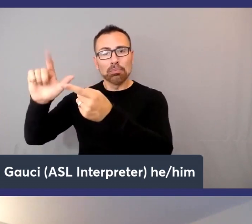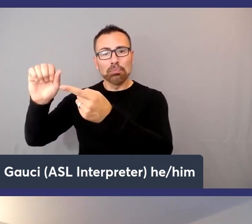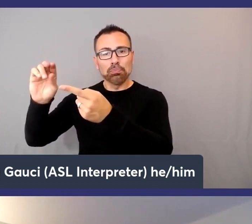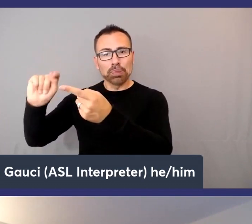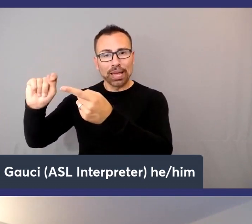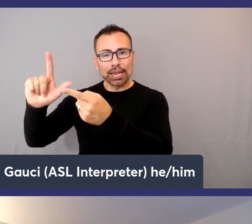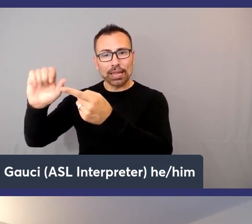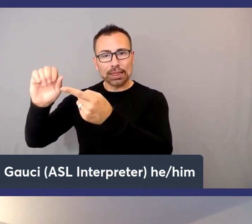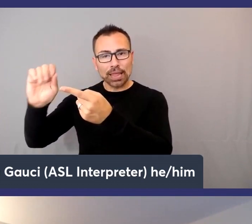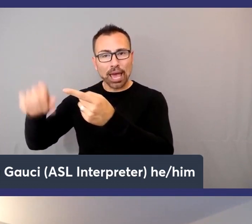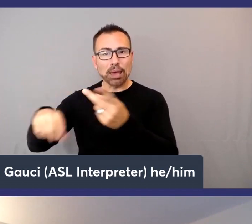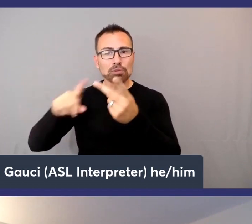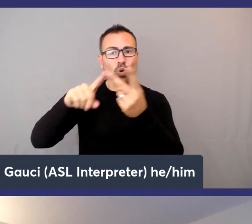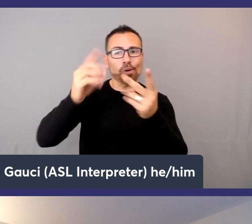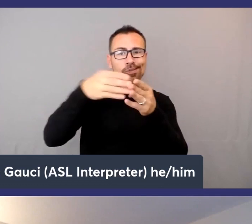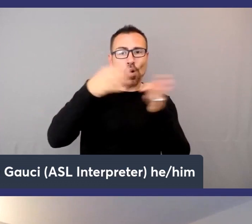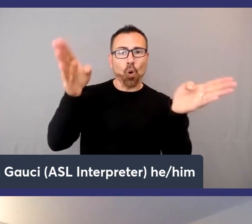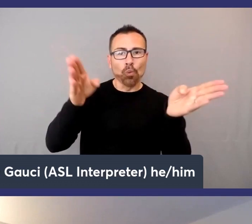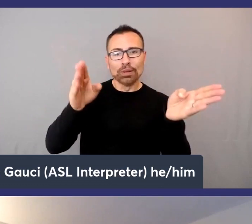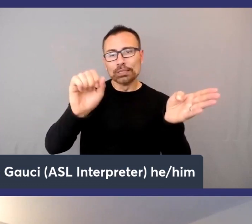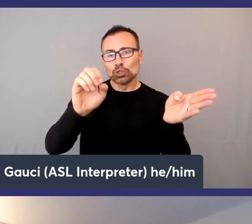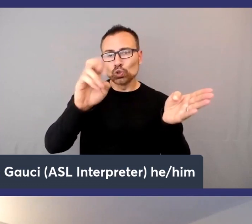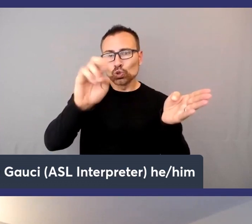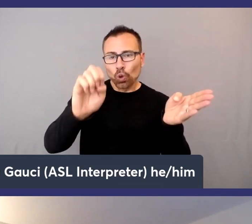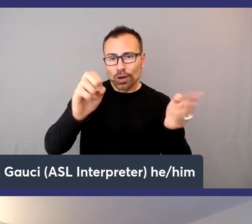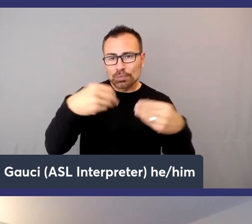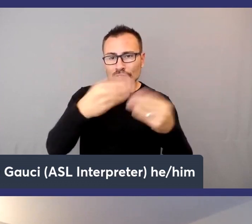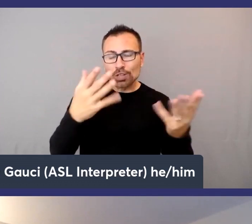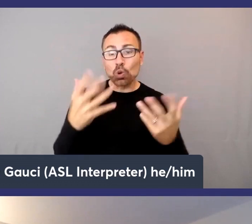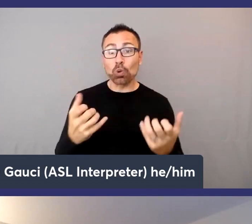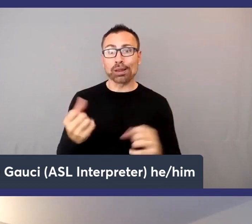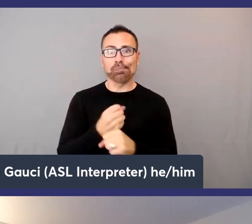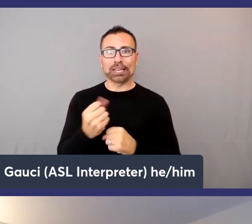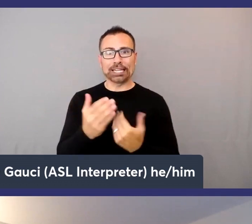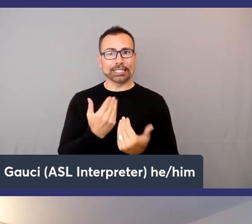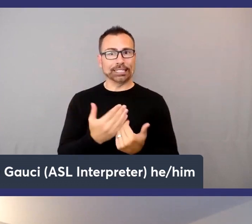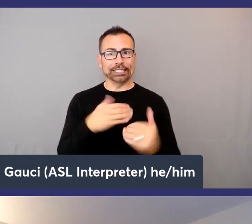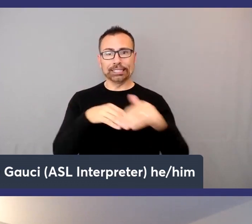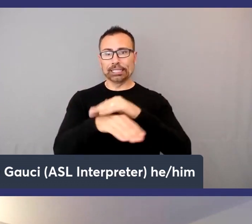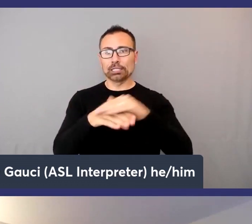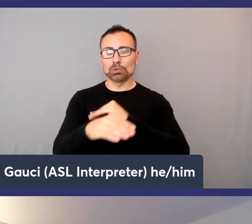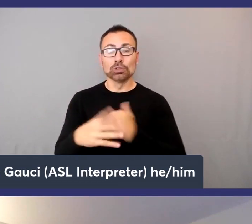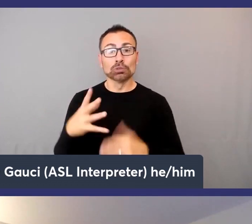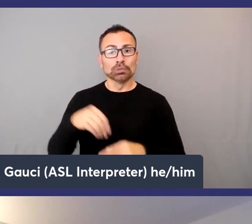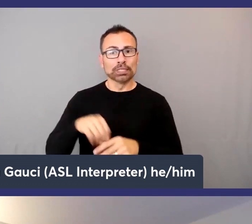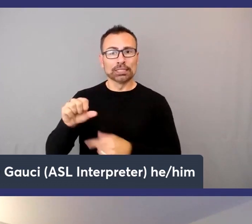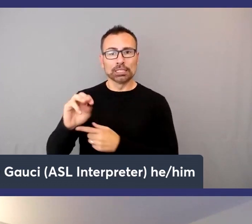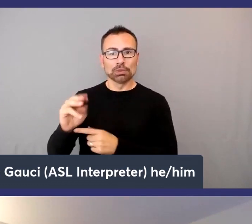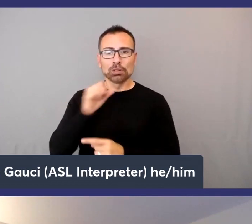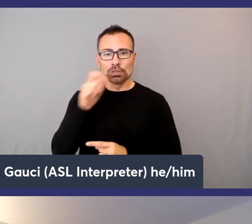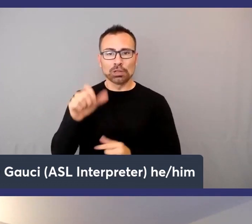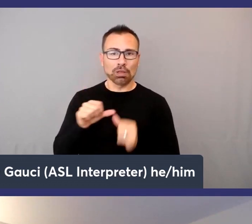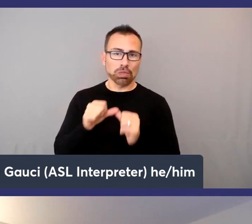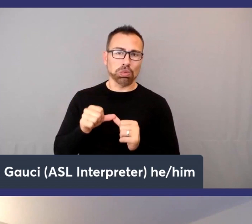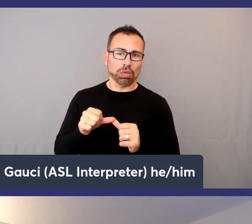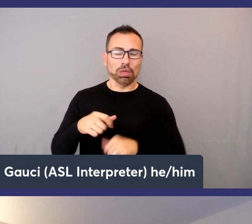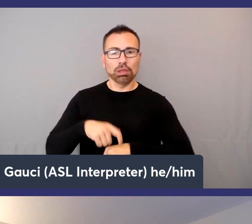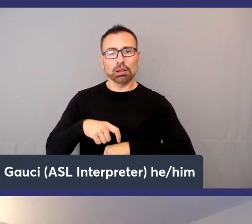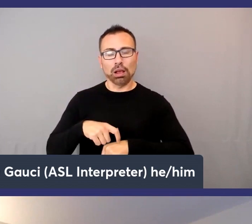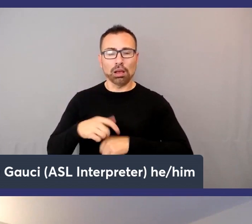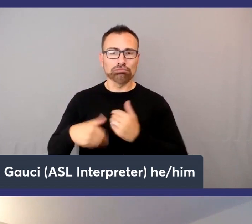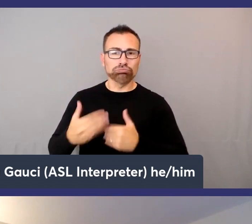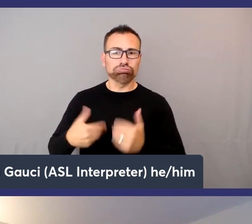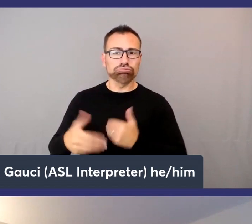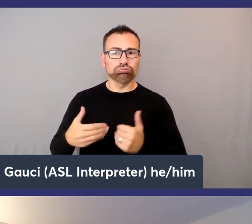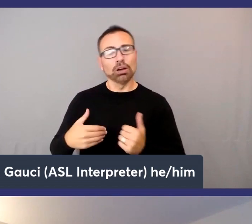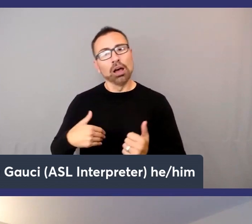we want to make that all very easily accessible. So within SageMaker, so you don't have to spend the time or the cost to acquire the data sets and work